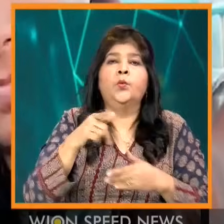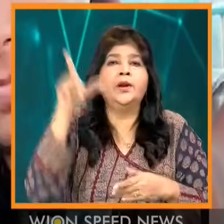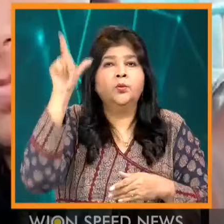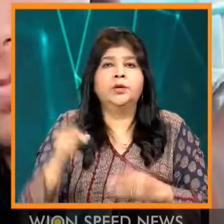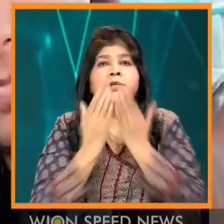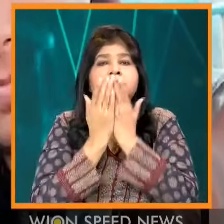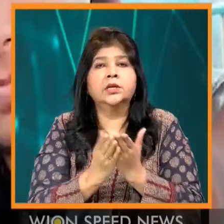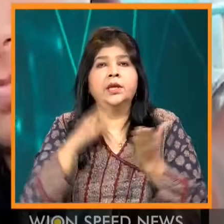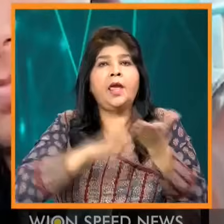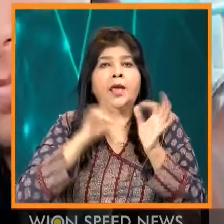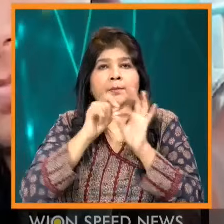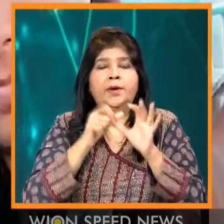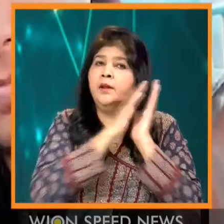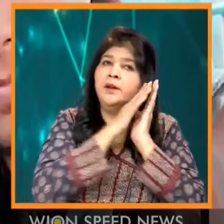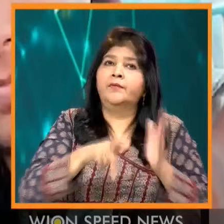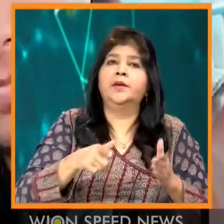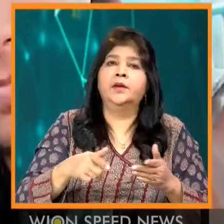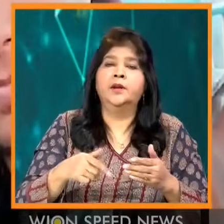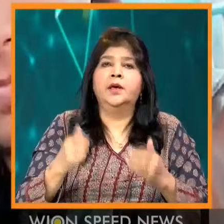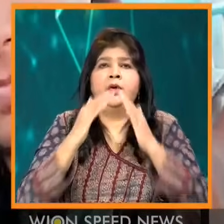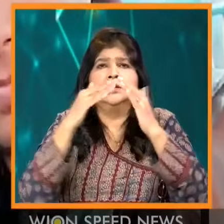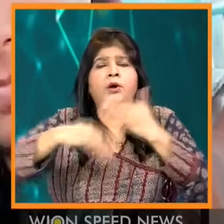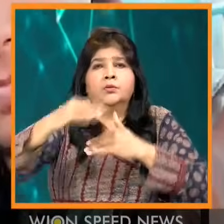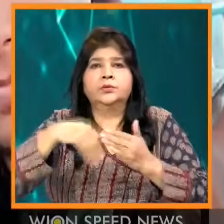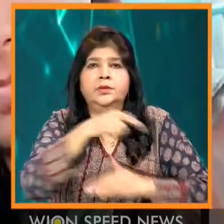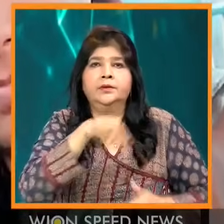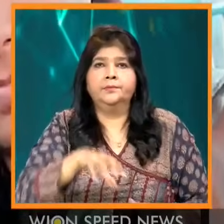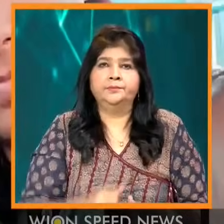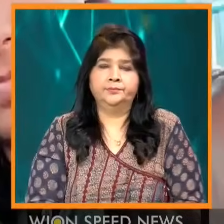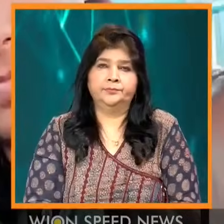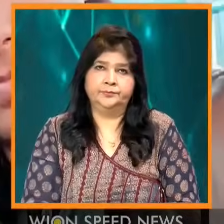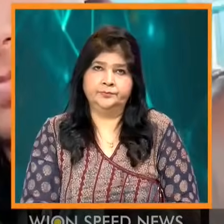to study MBA and was living in a rented accommodation.